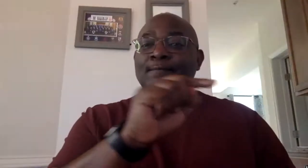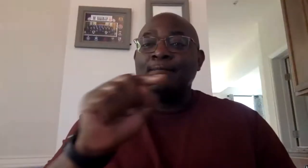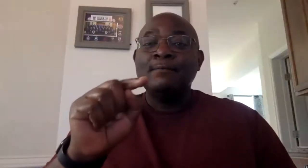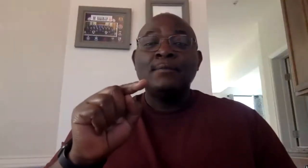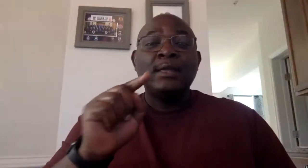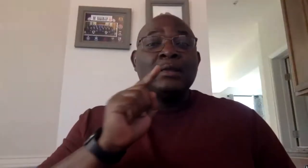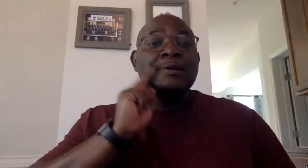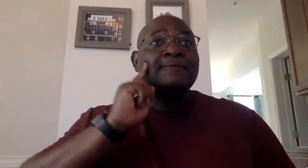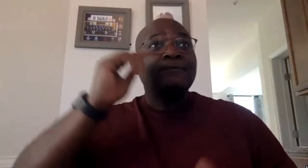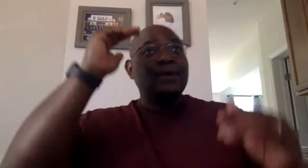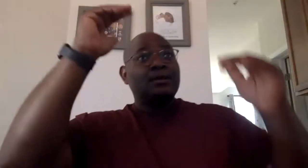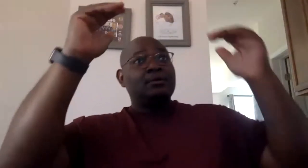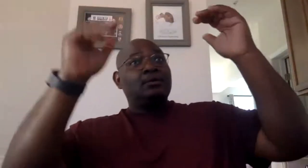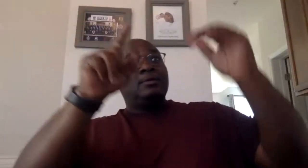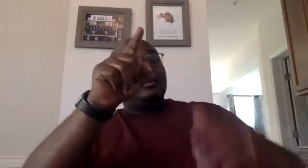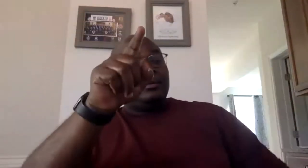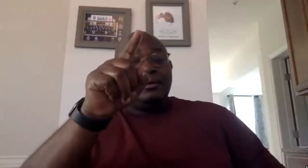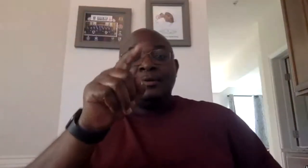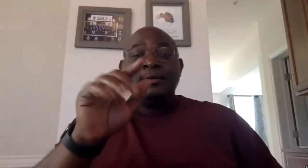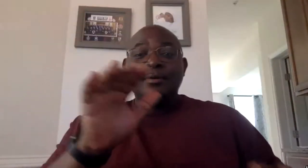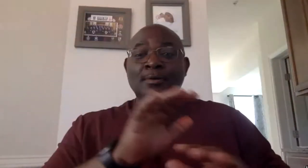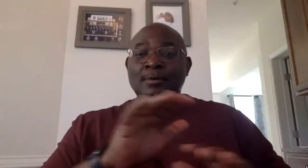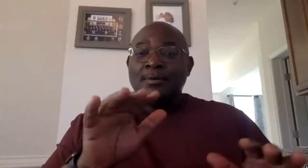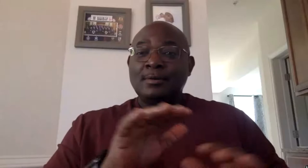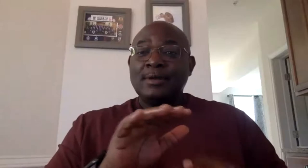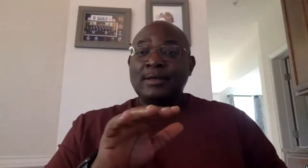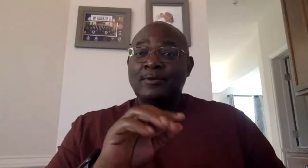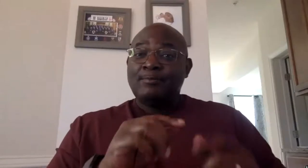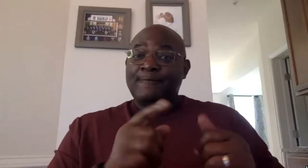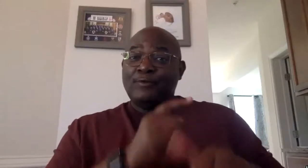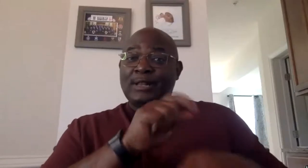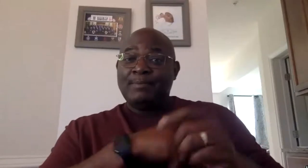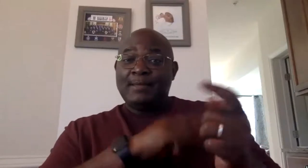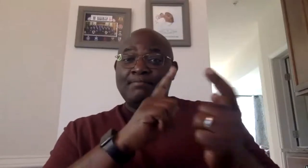child until I came out here. Then I realized, wow, there's deaf adults.